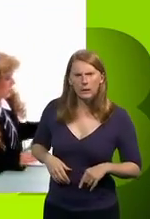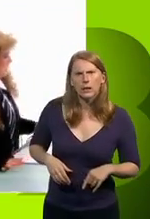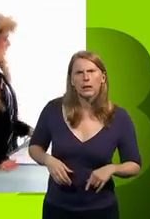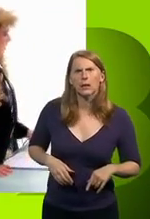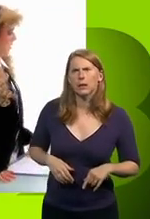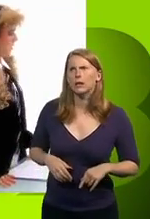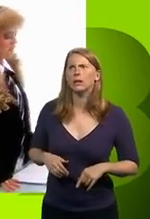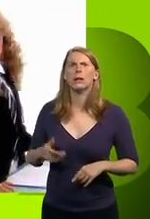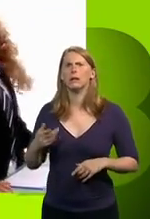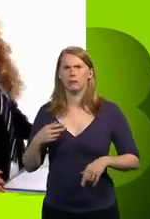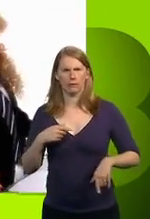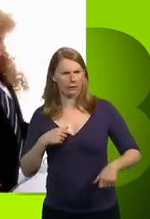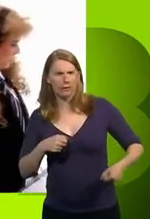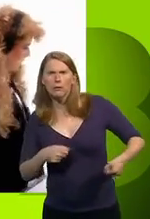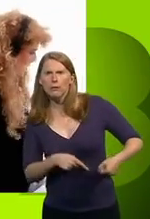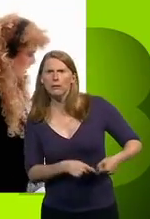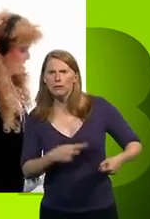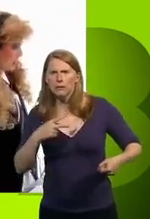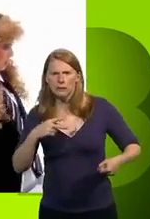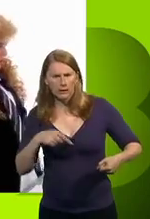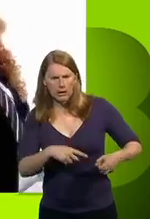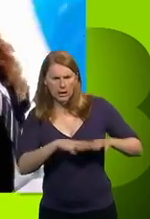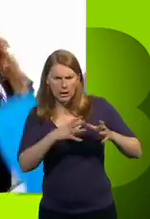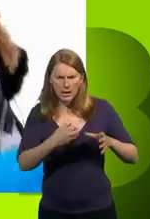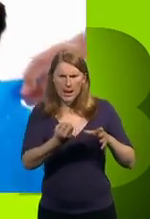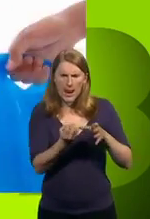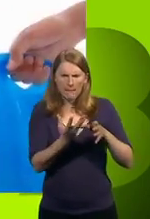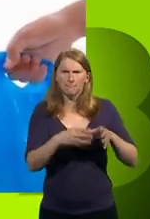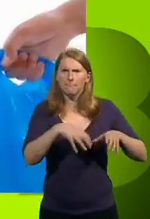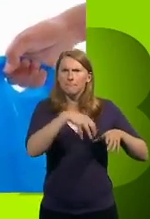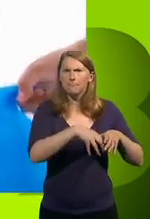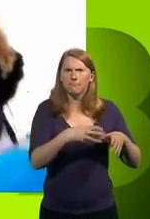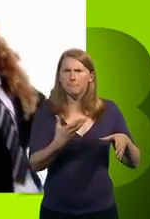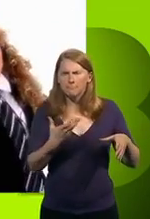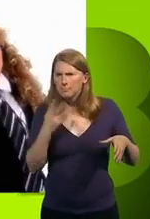Has anyone seen my shopping bag with my new bedside lamp?